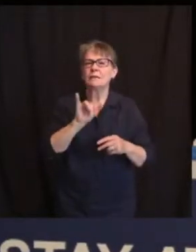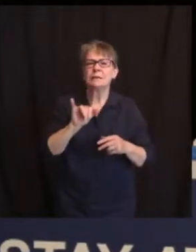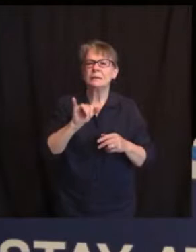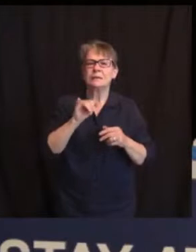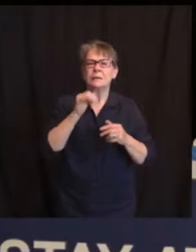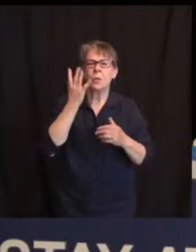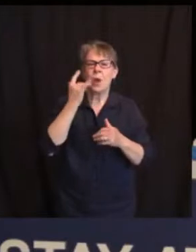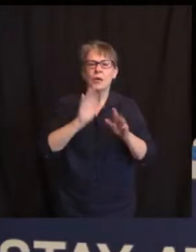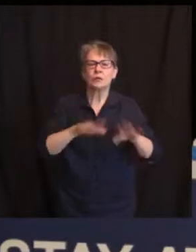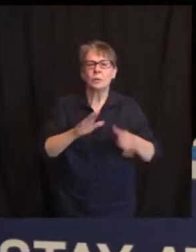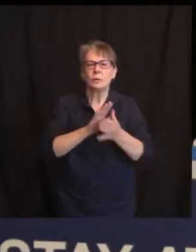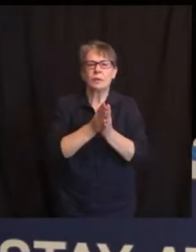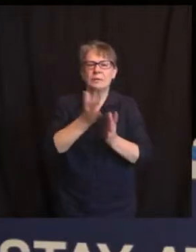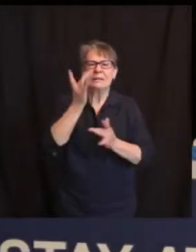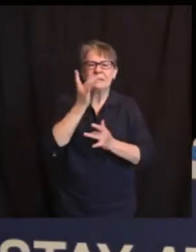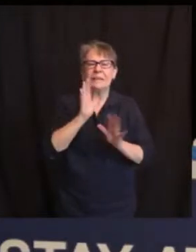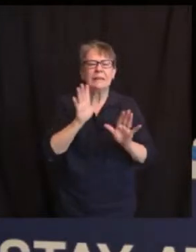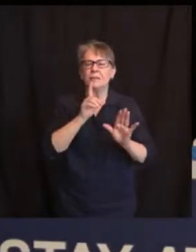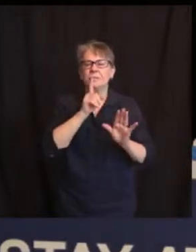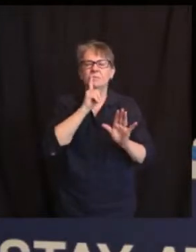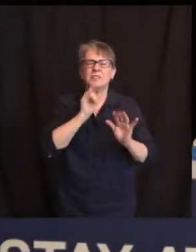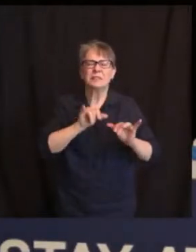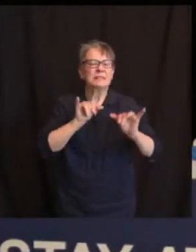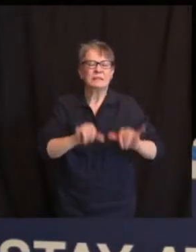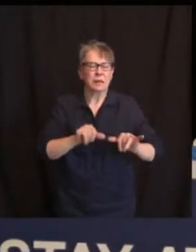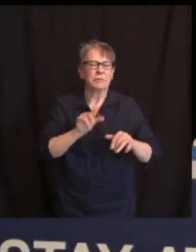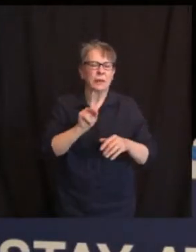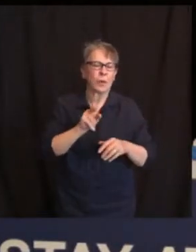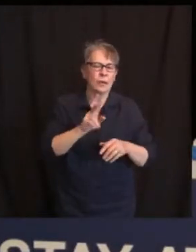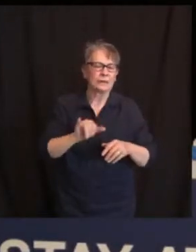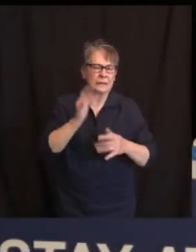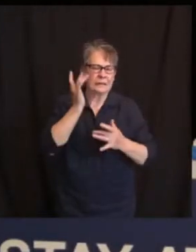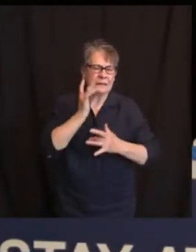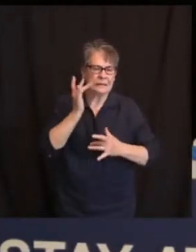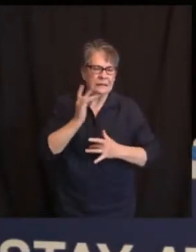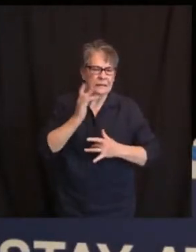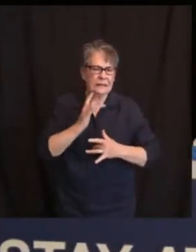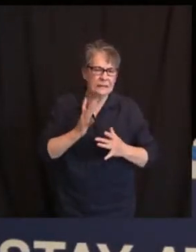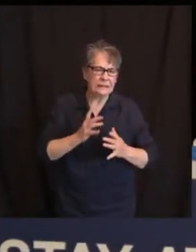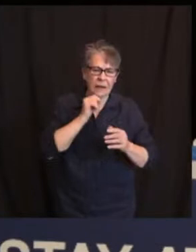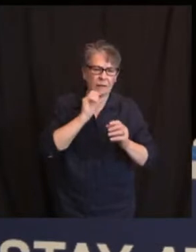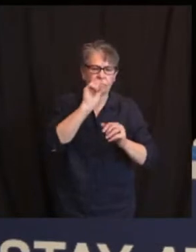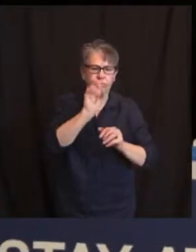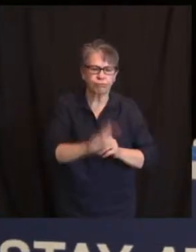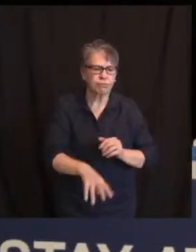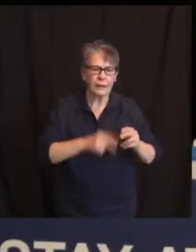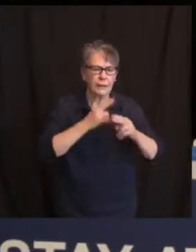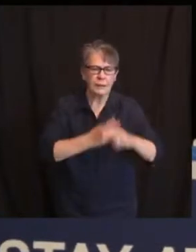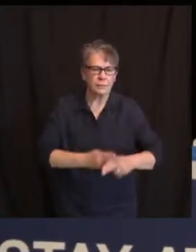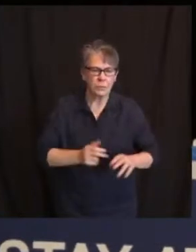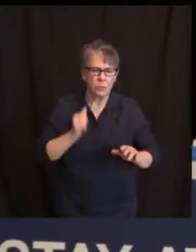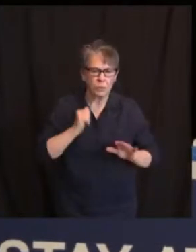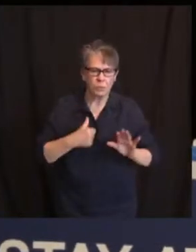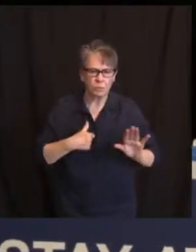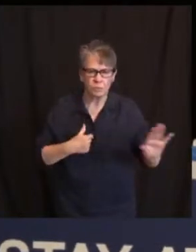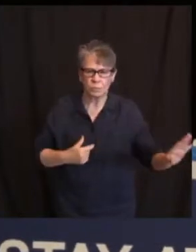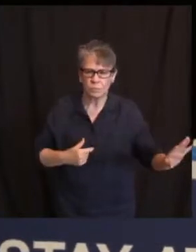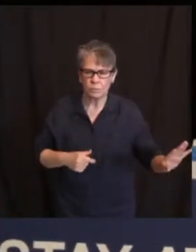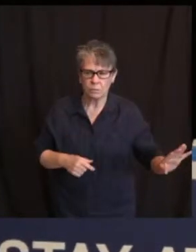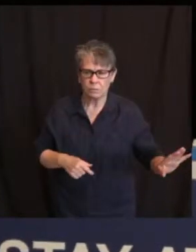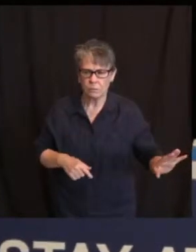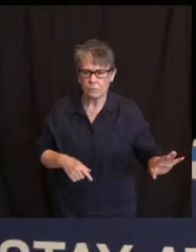actually had this question come in. Kawasaki syndrome is a rare, serious illness that involves the pediatric